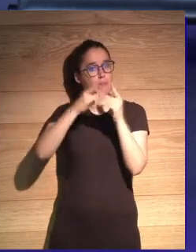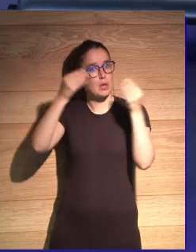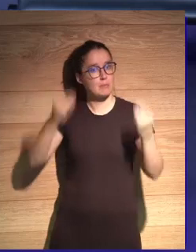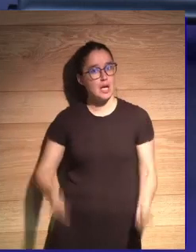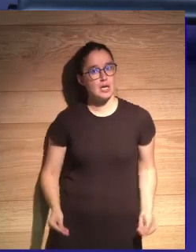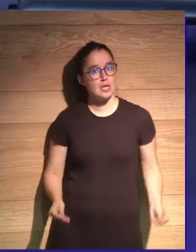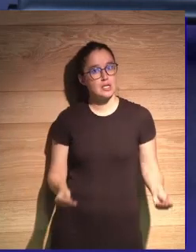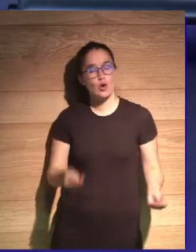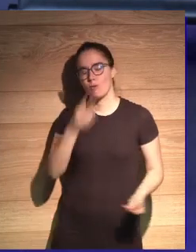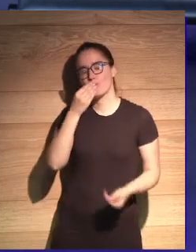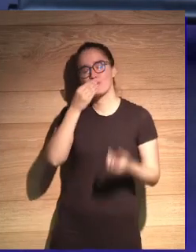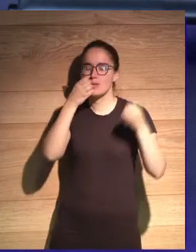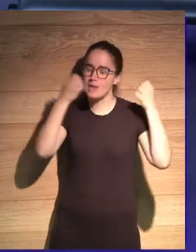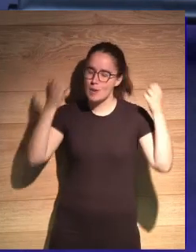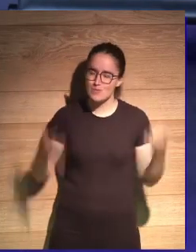a good